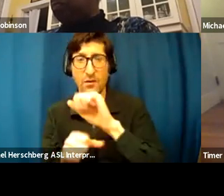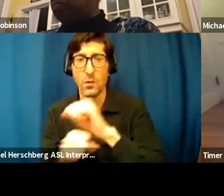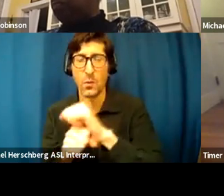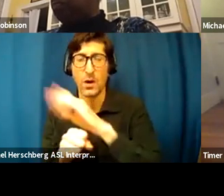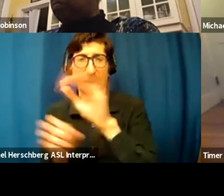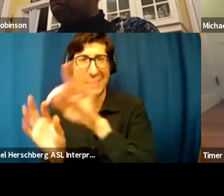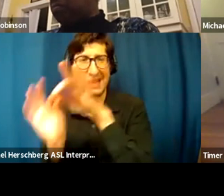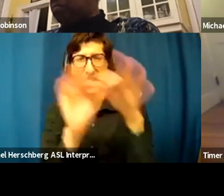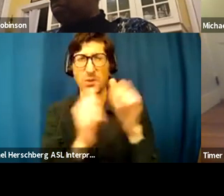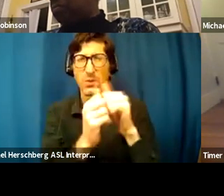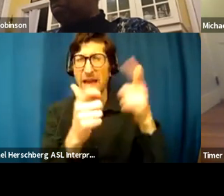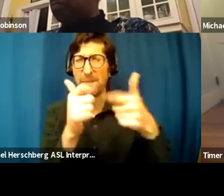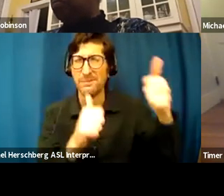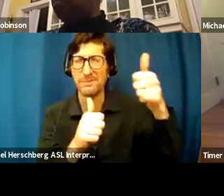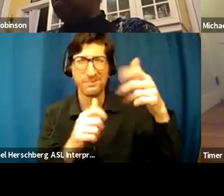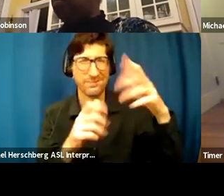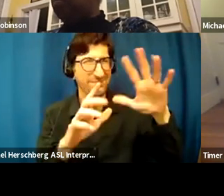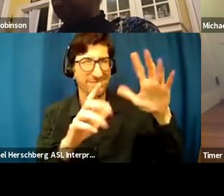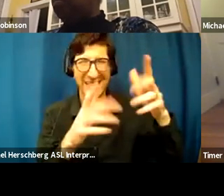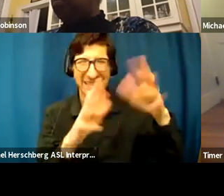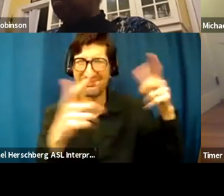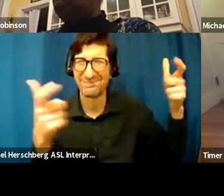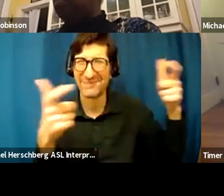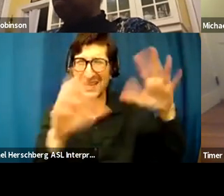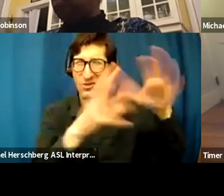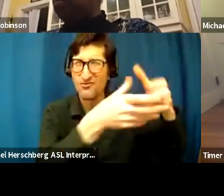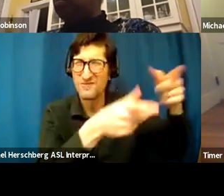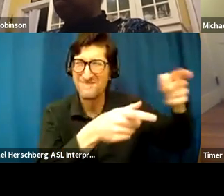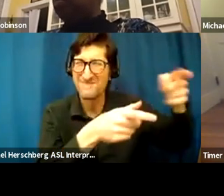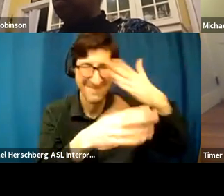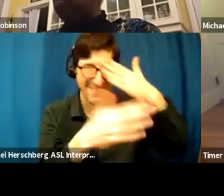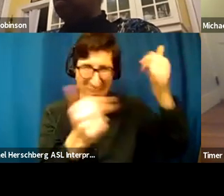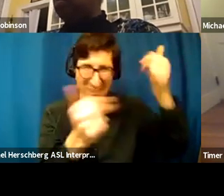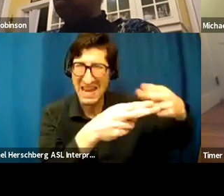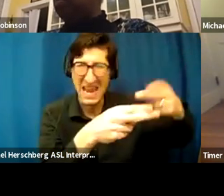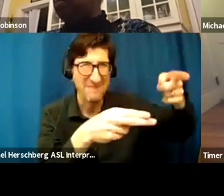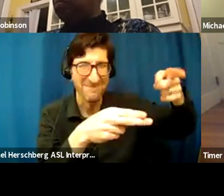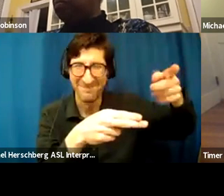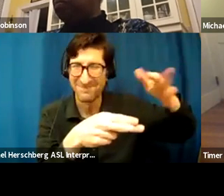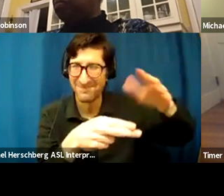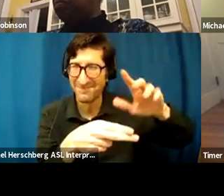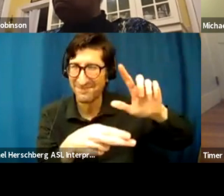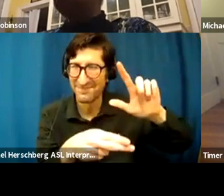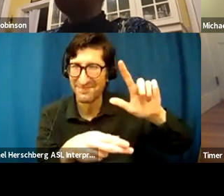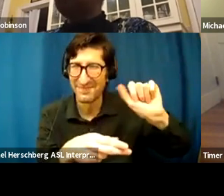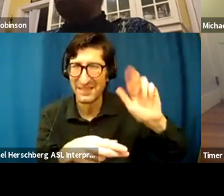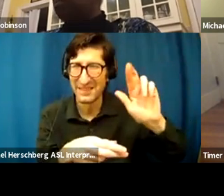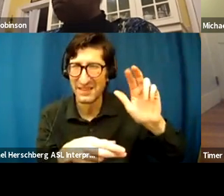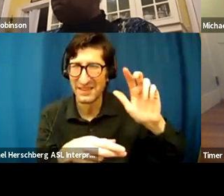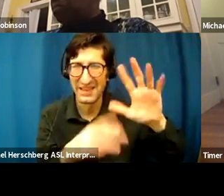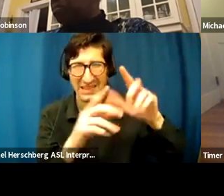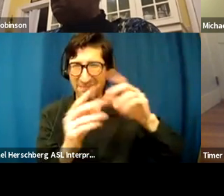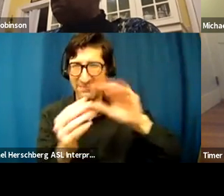which I think, I can't remember what it's called, but I know you all are part of that larger with adults as well as other